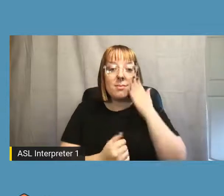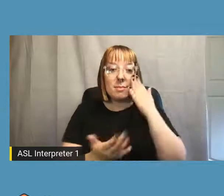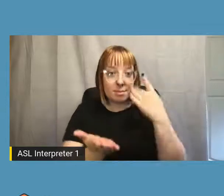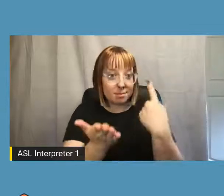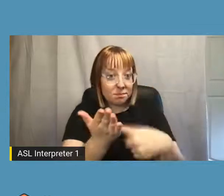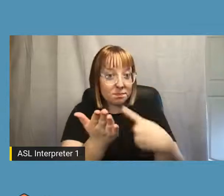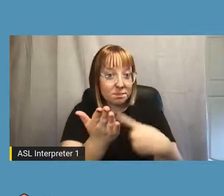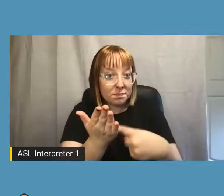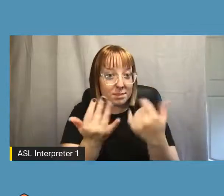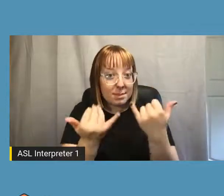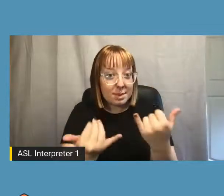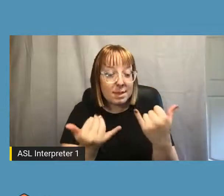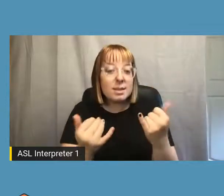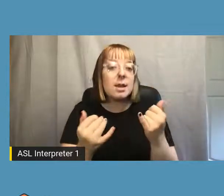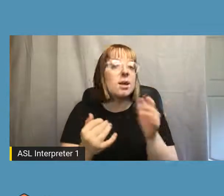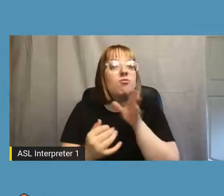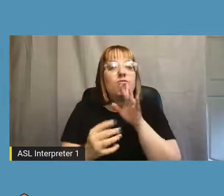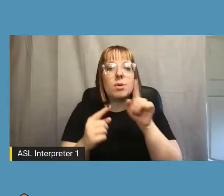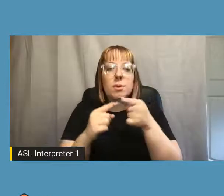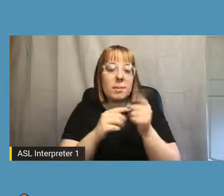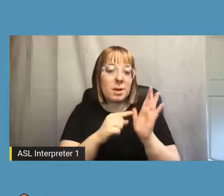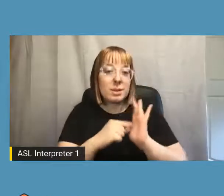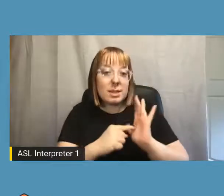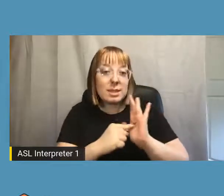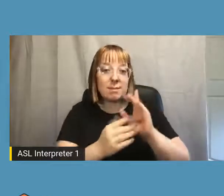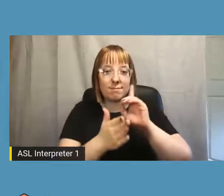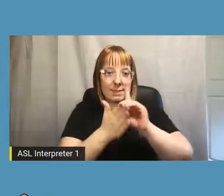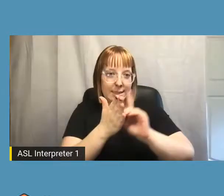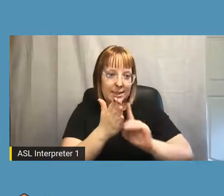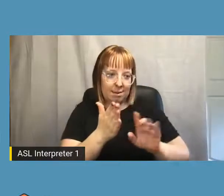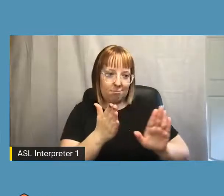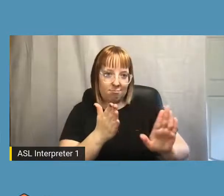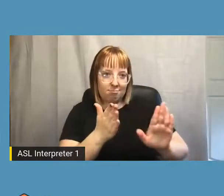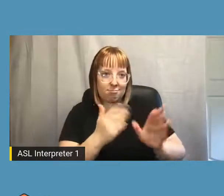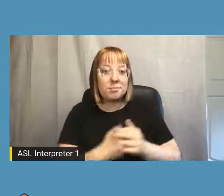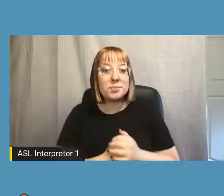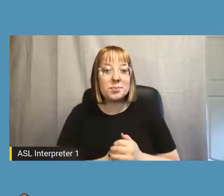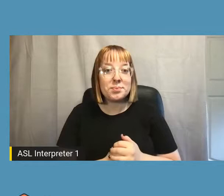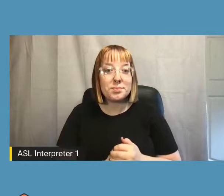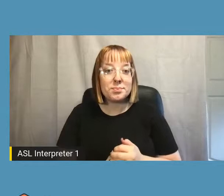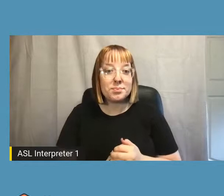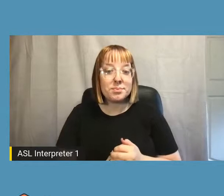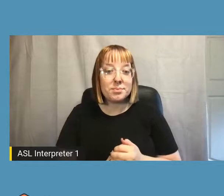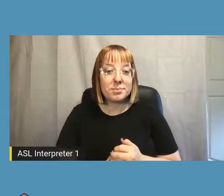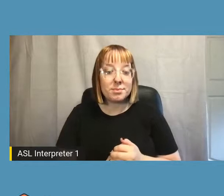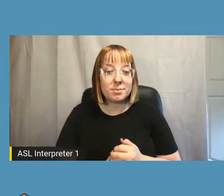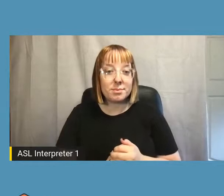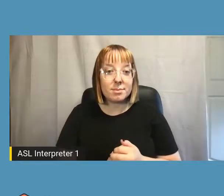exhibitions design. Let's see.